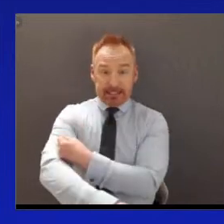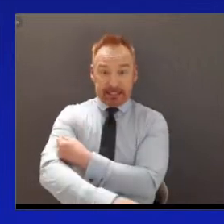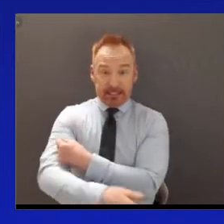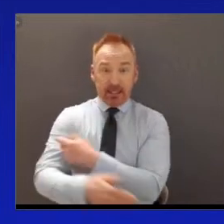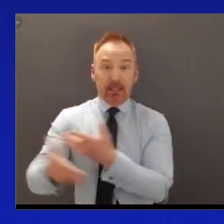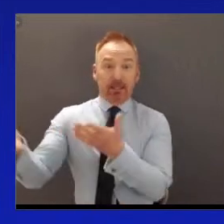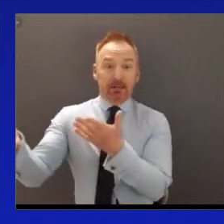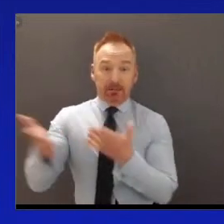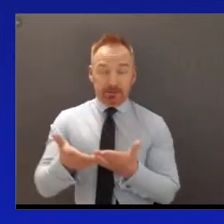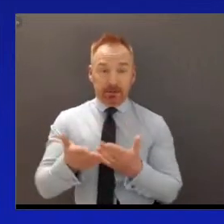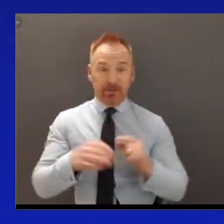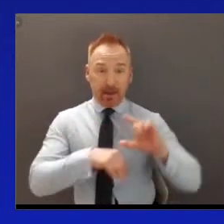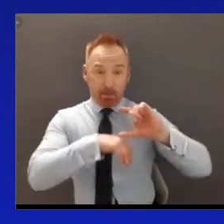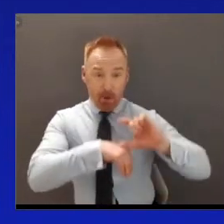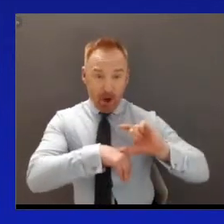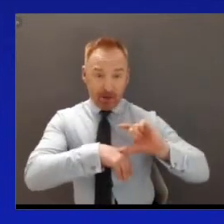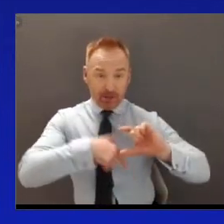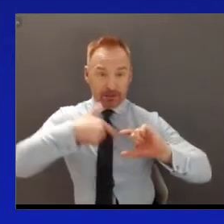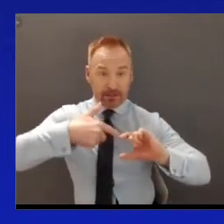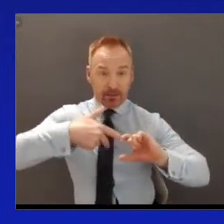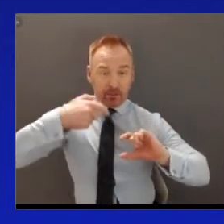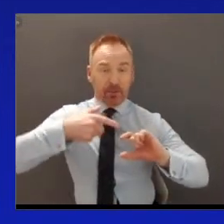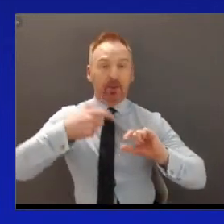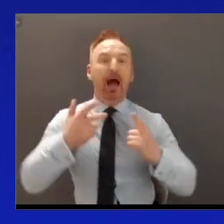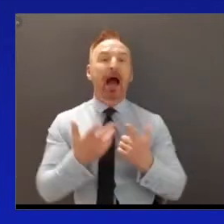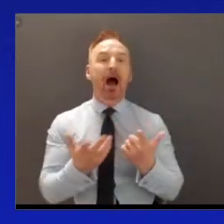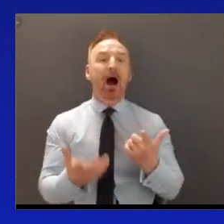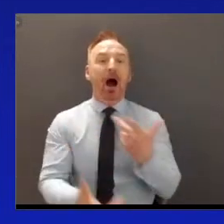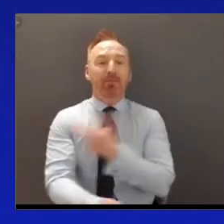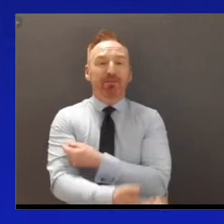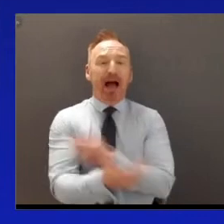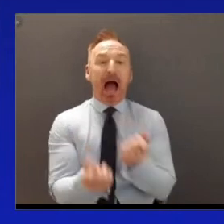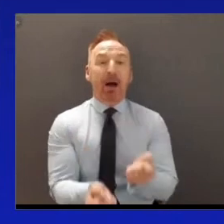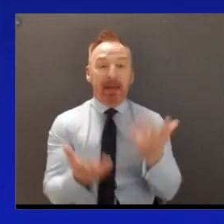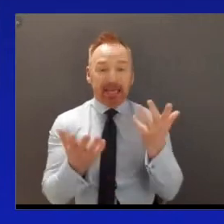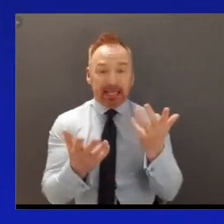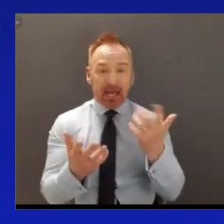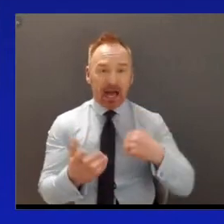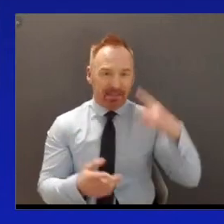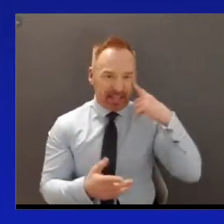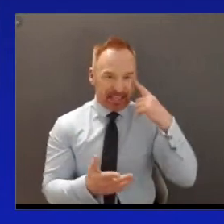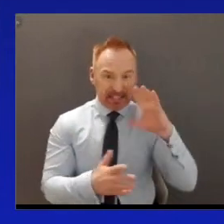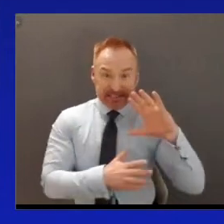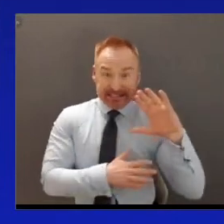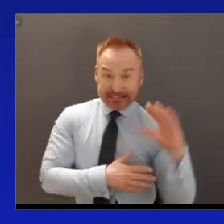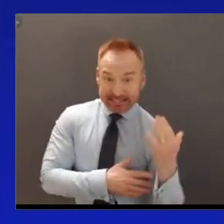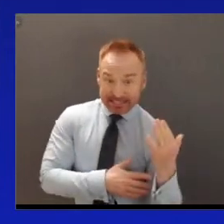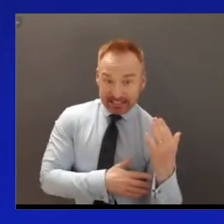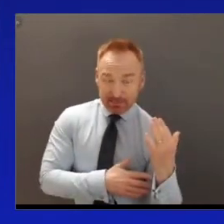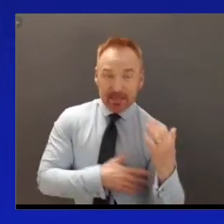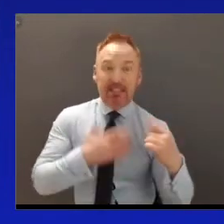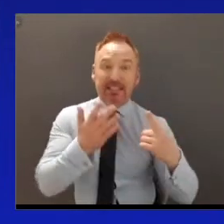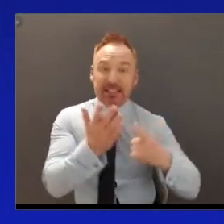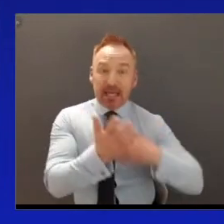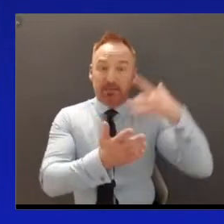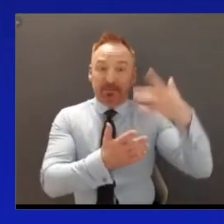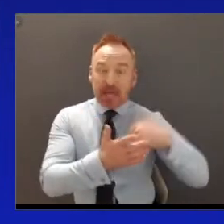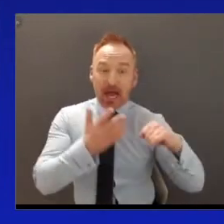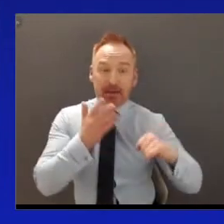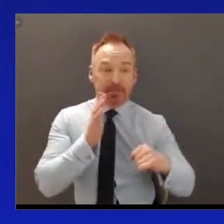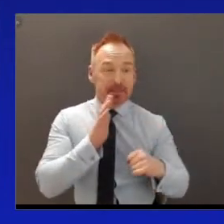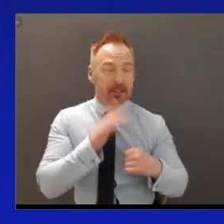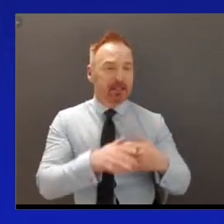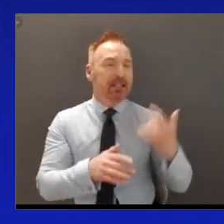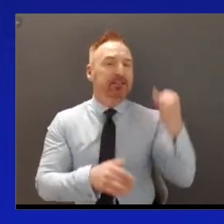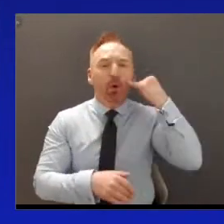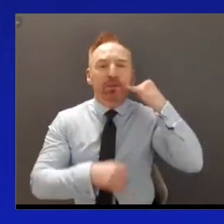vial. And at the beginning, it appeared that the way that was prepared, you could get a couple of more vaccines on occasion out of a certain vial. So at the end of the day,